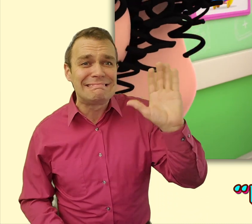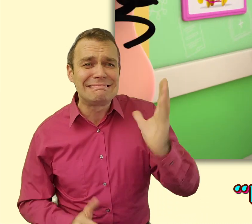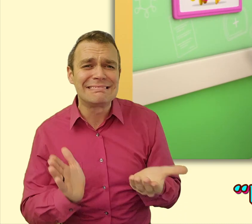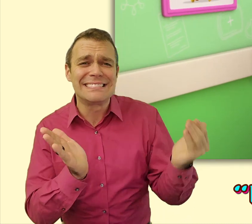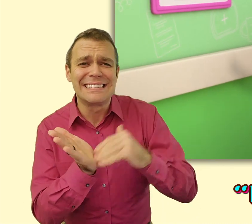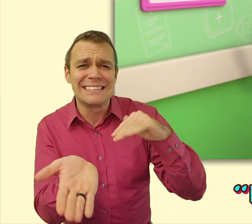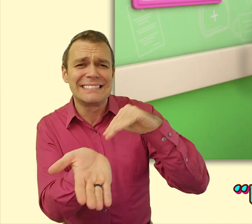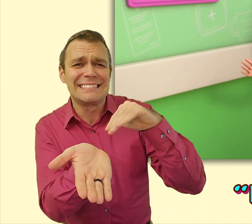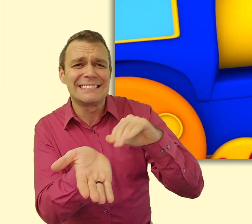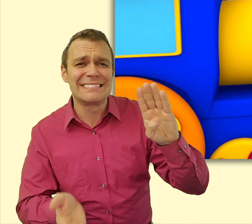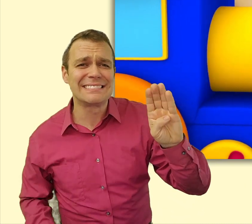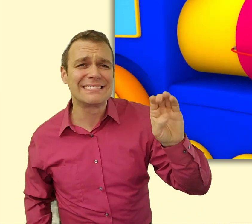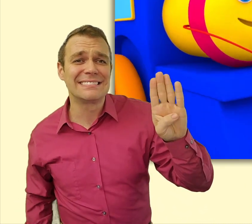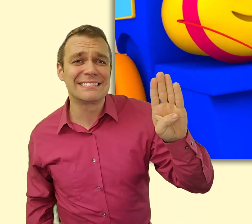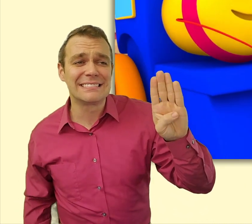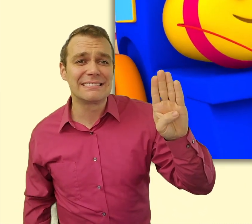Hello again, Dr. Bob.